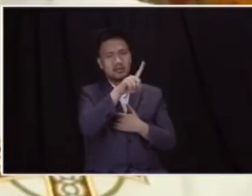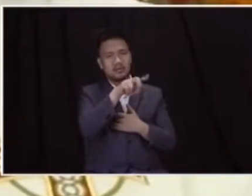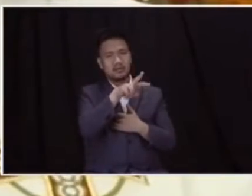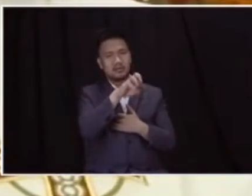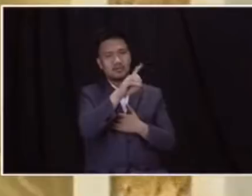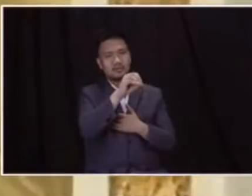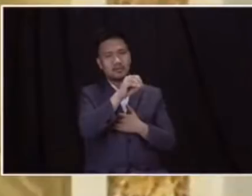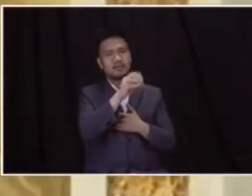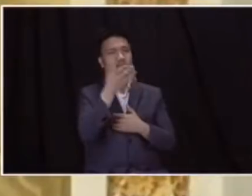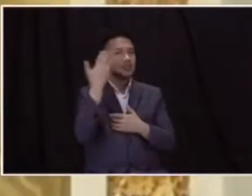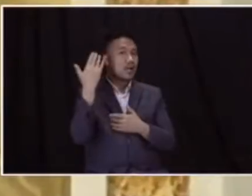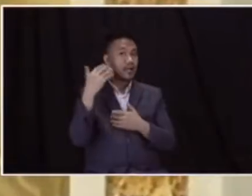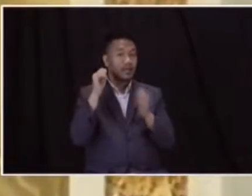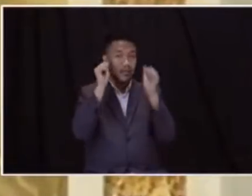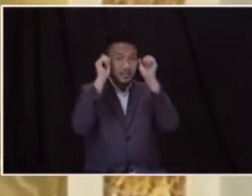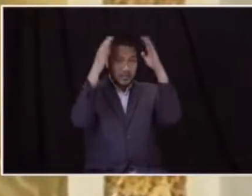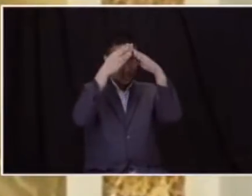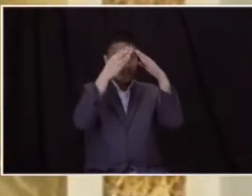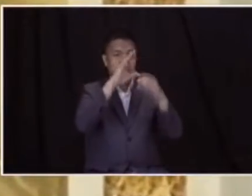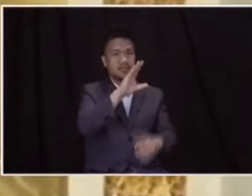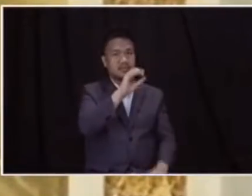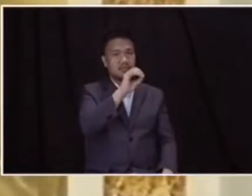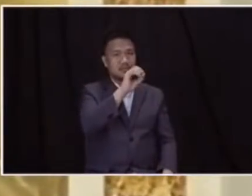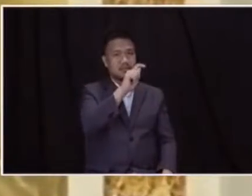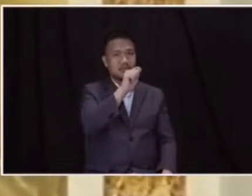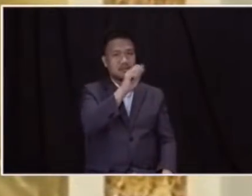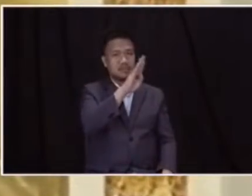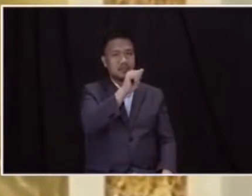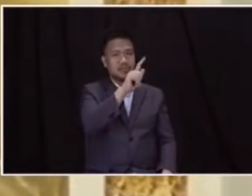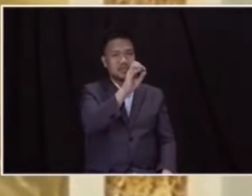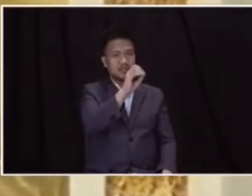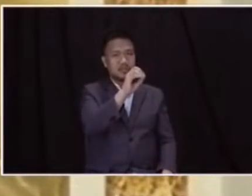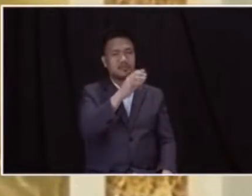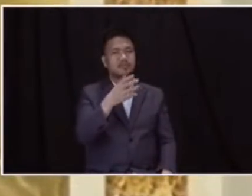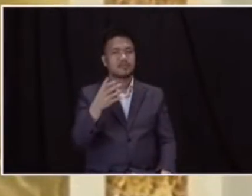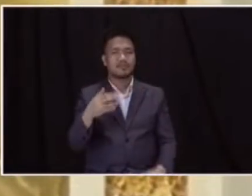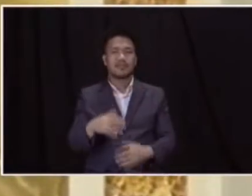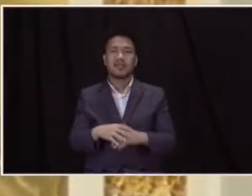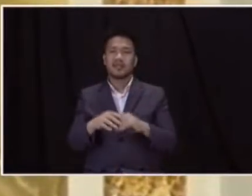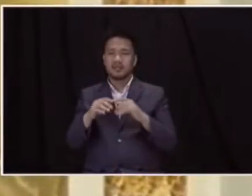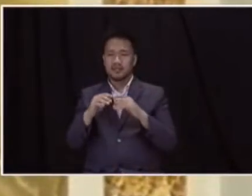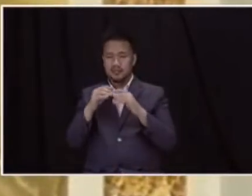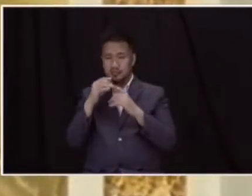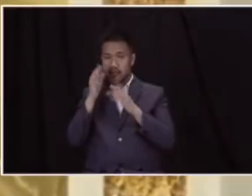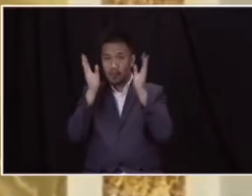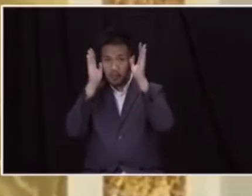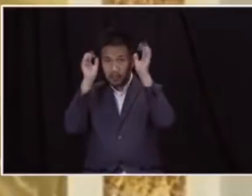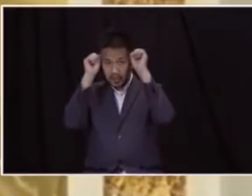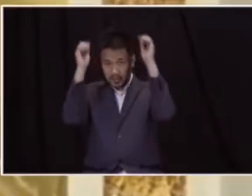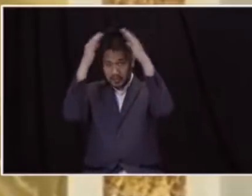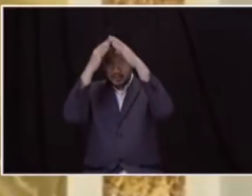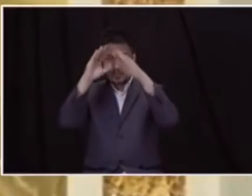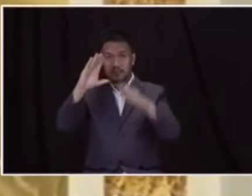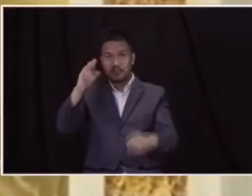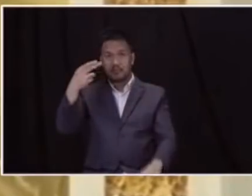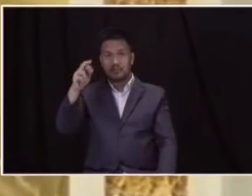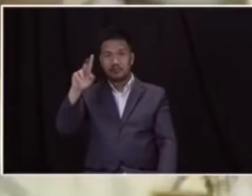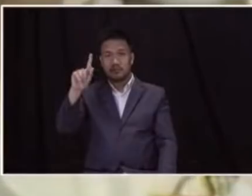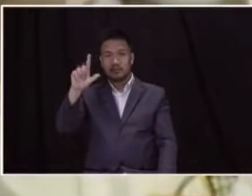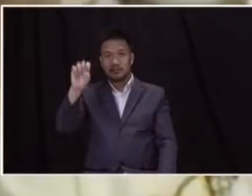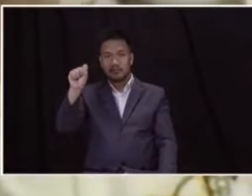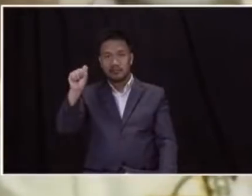Emeritus of Cotabato, His Excellency Charles Brown,